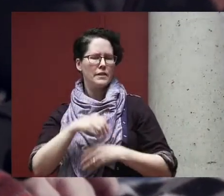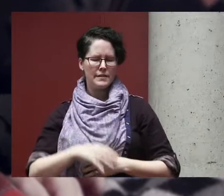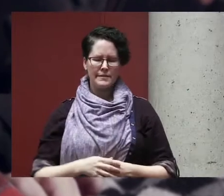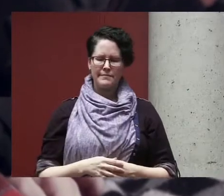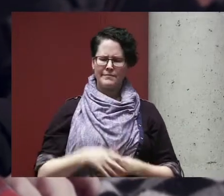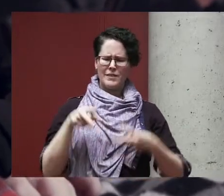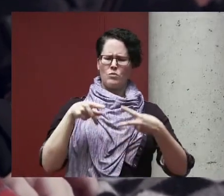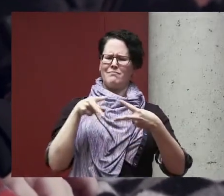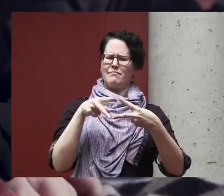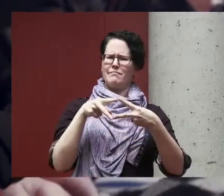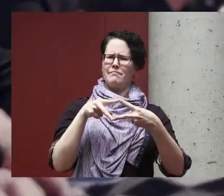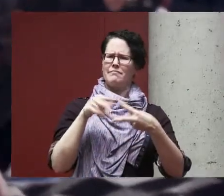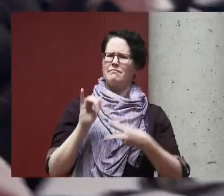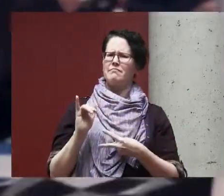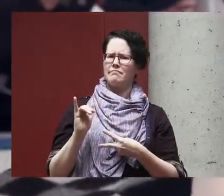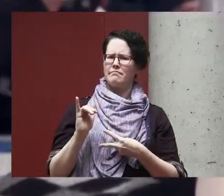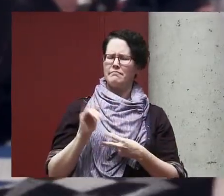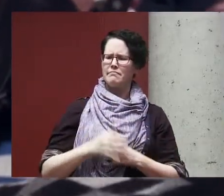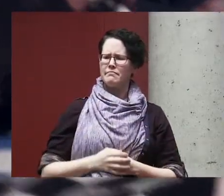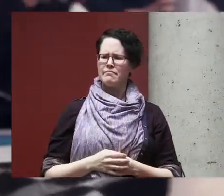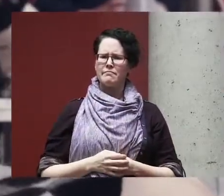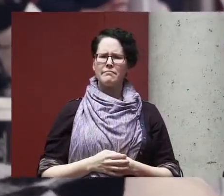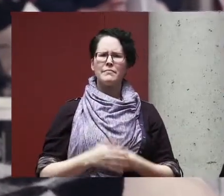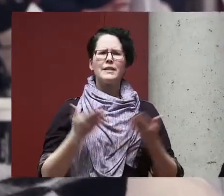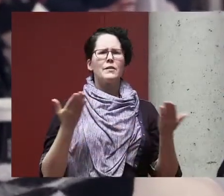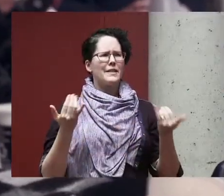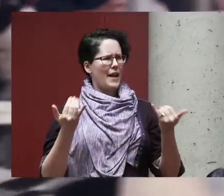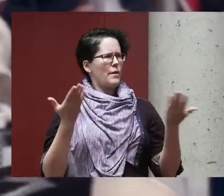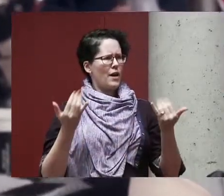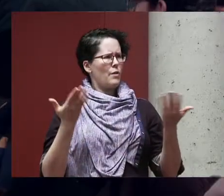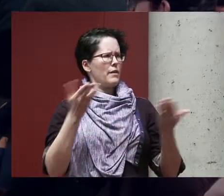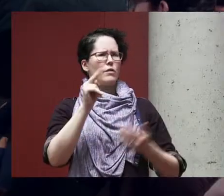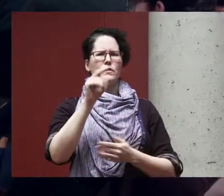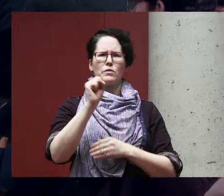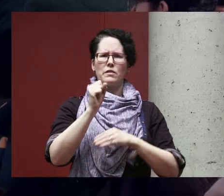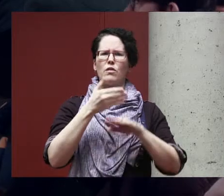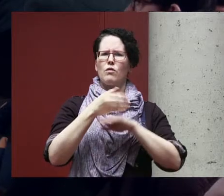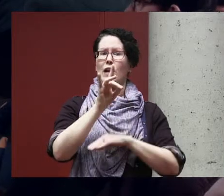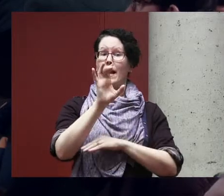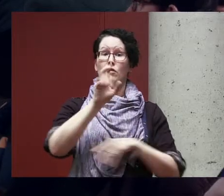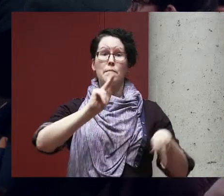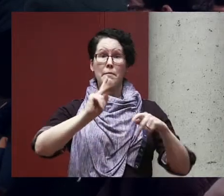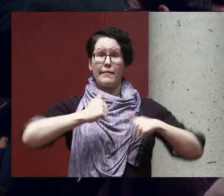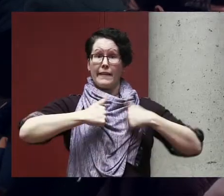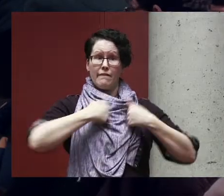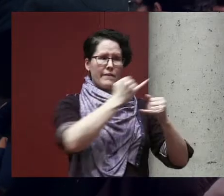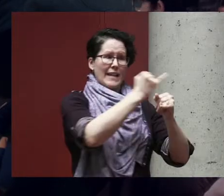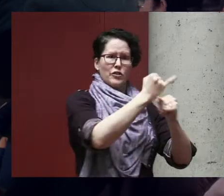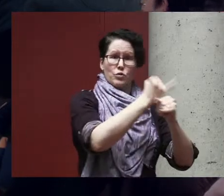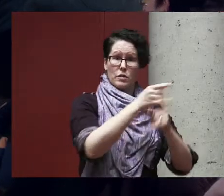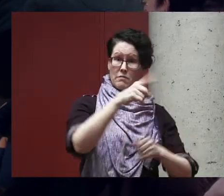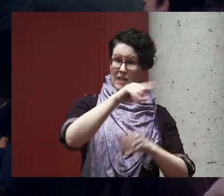What do those 840-some people living in institutional settings have to say about their choice of where, with whom,